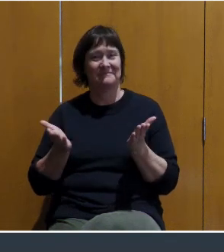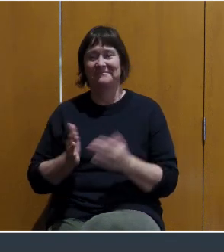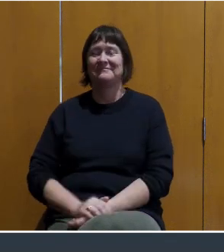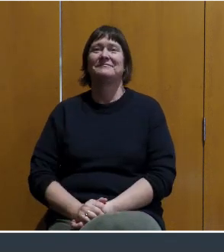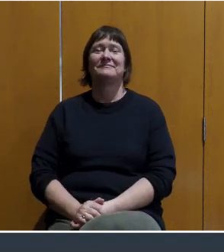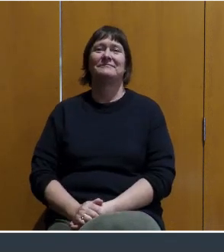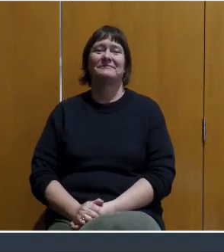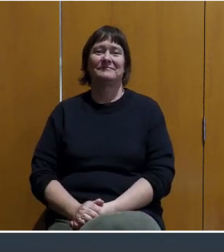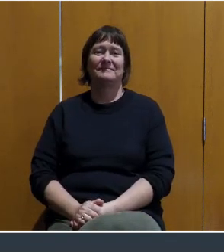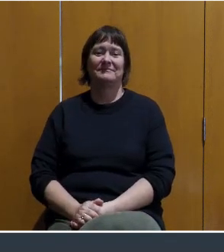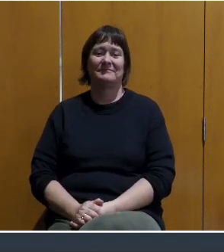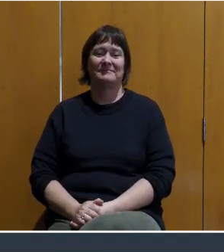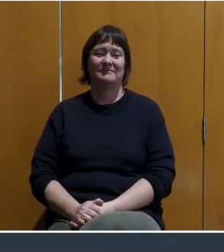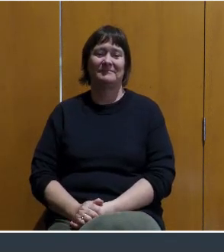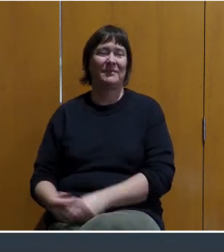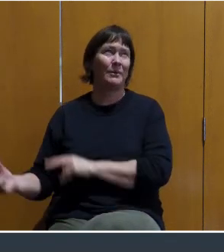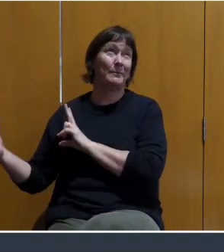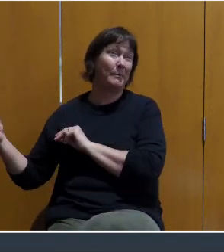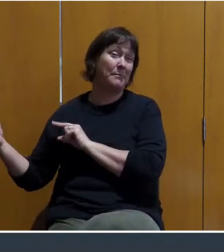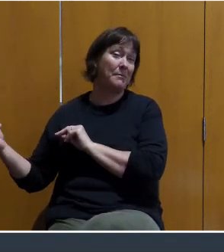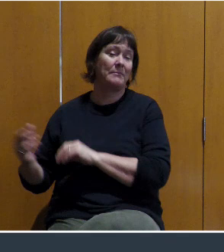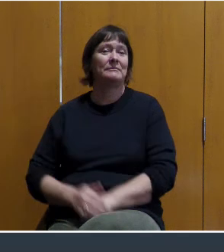Have a side conversation.